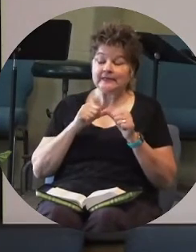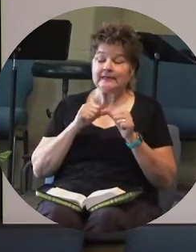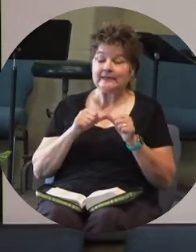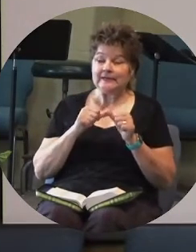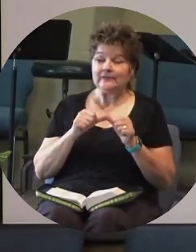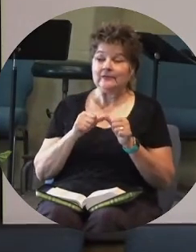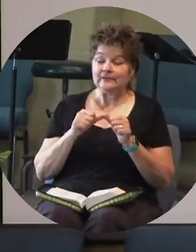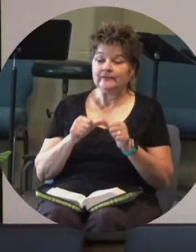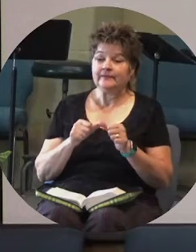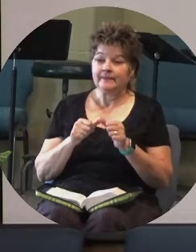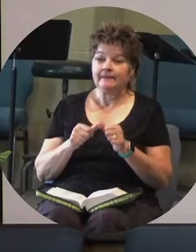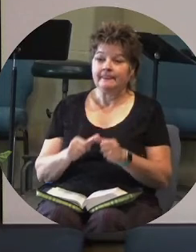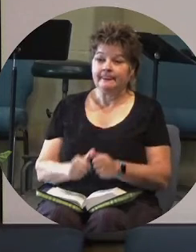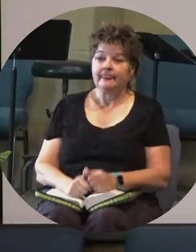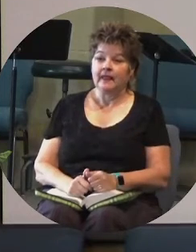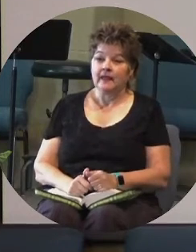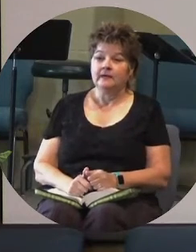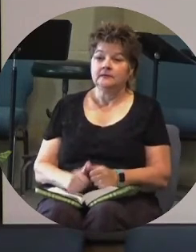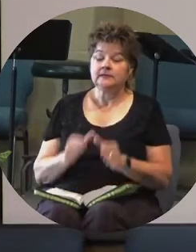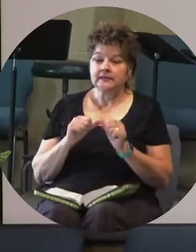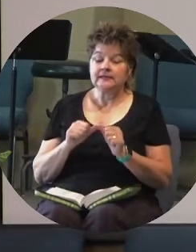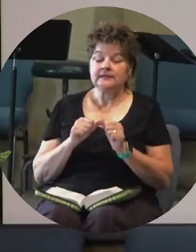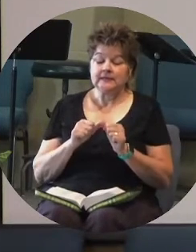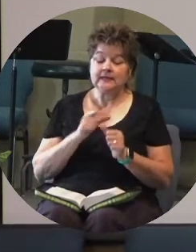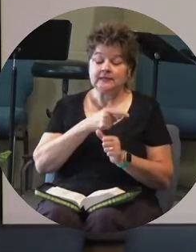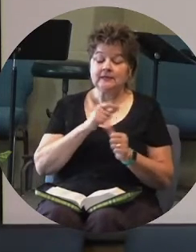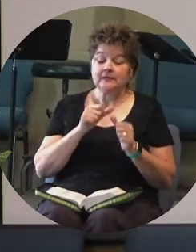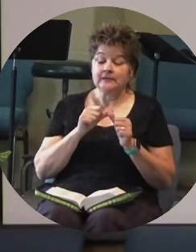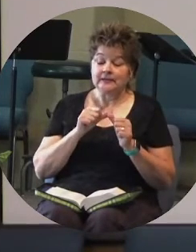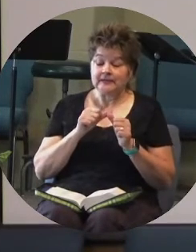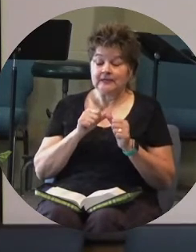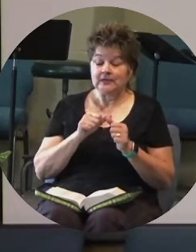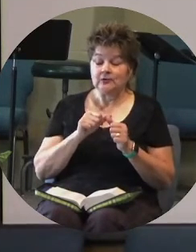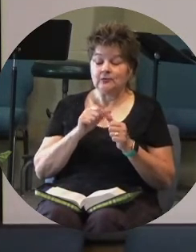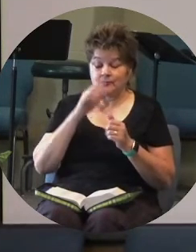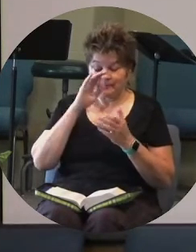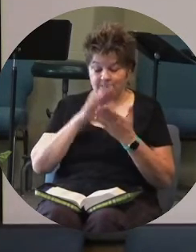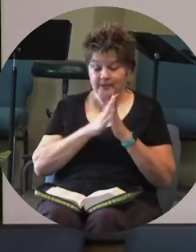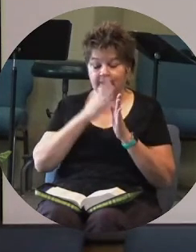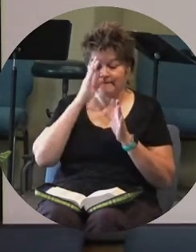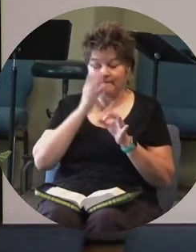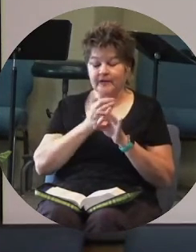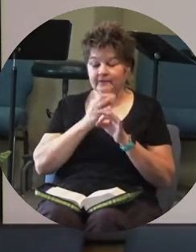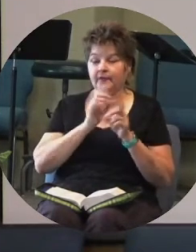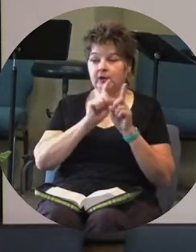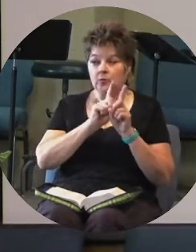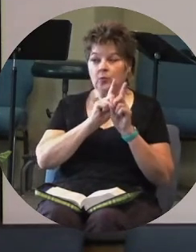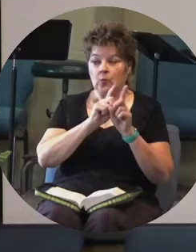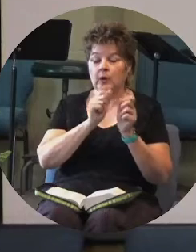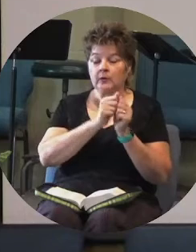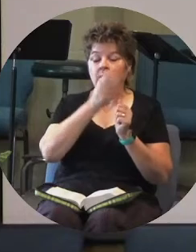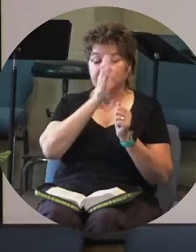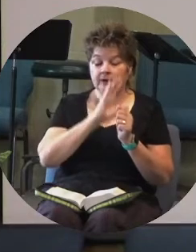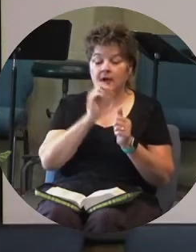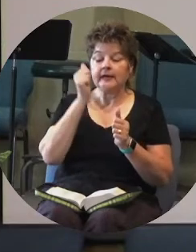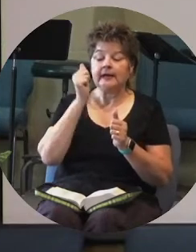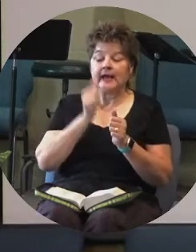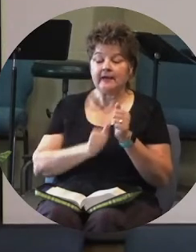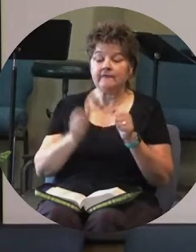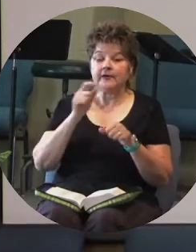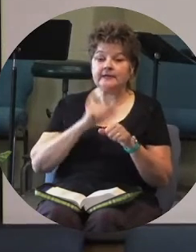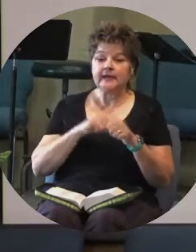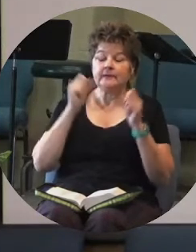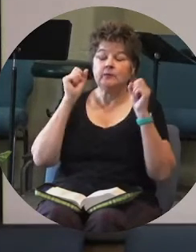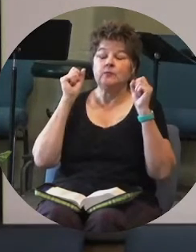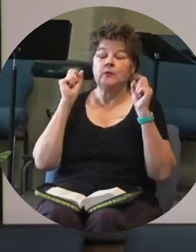on. He's going to continue to be faithful. He's going to continue to walk with God. And every time he wakes